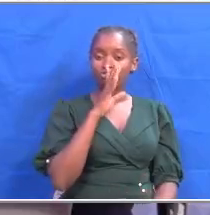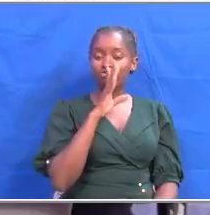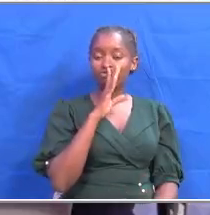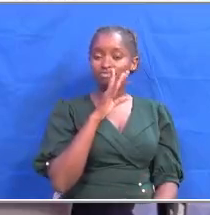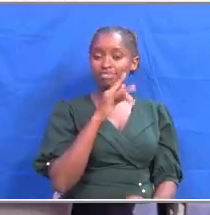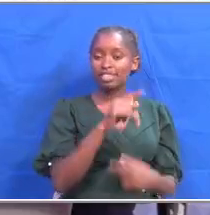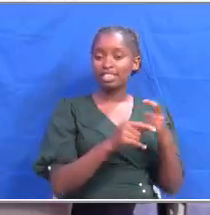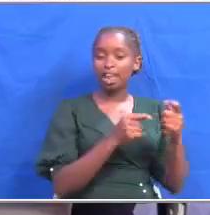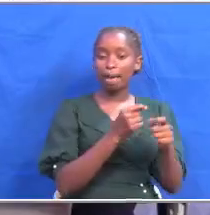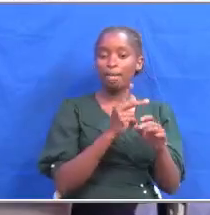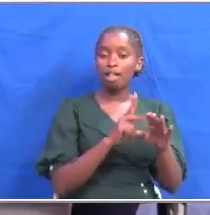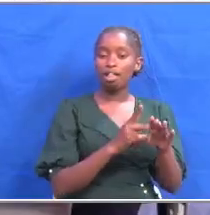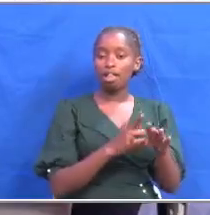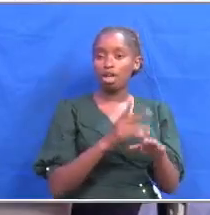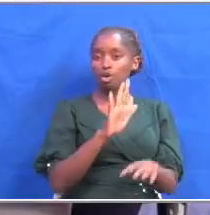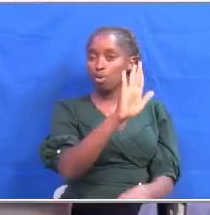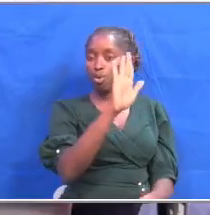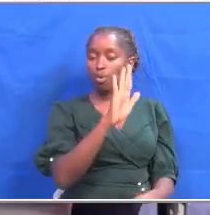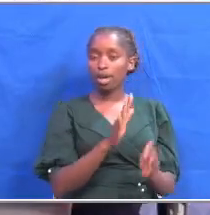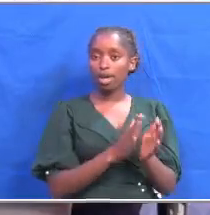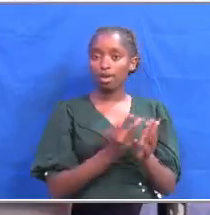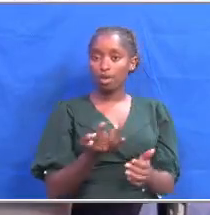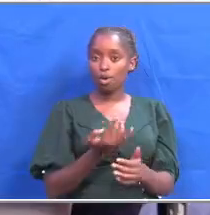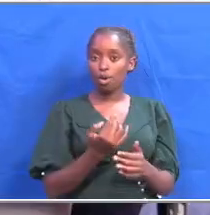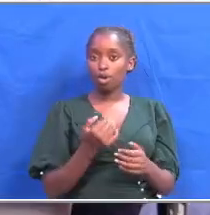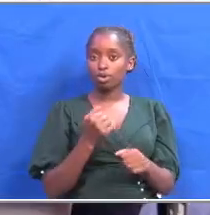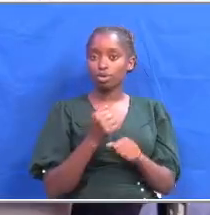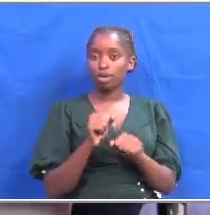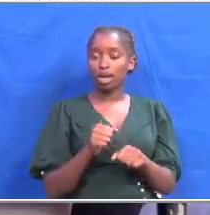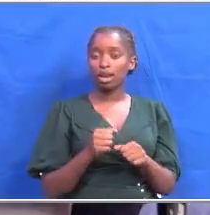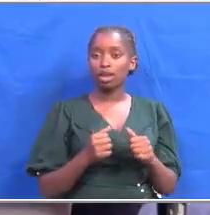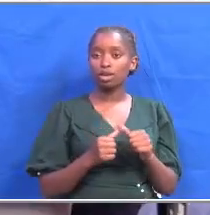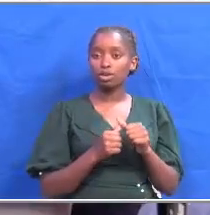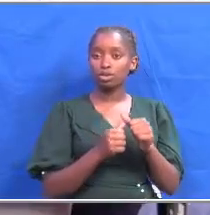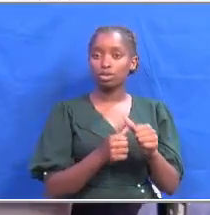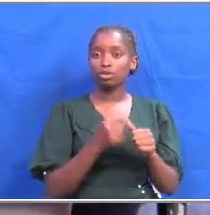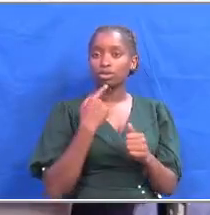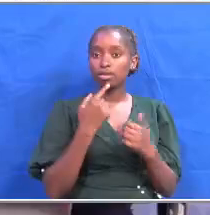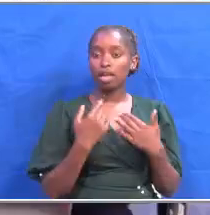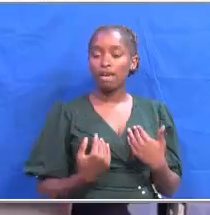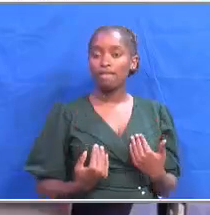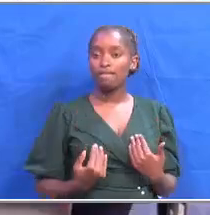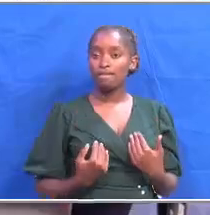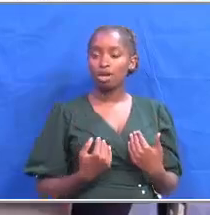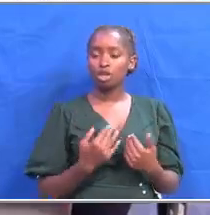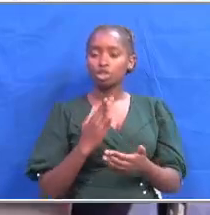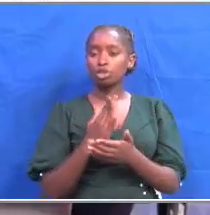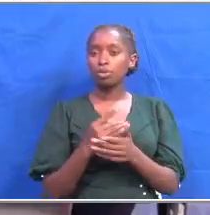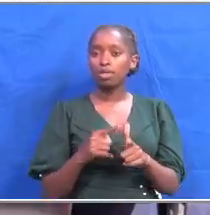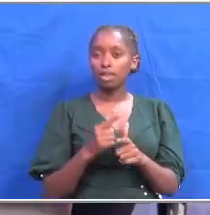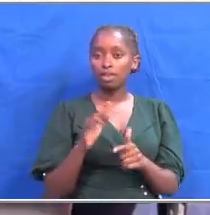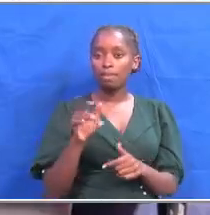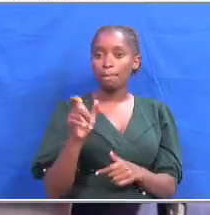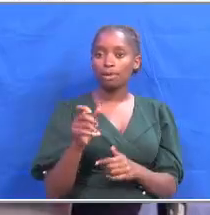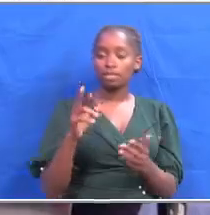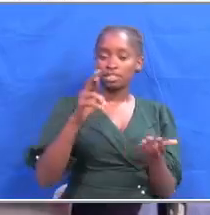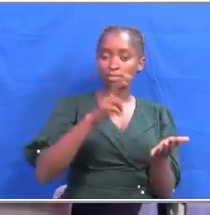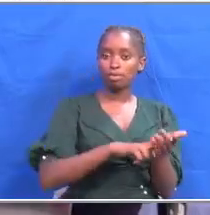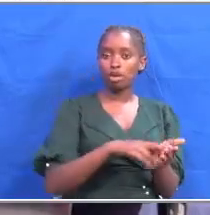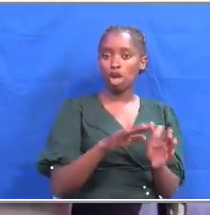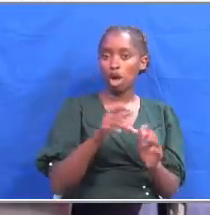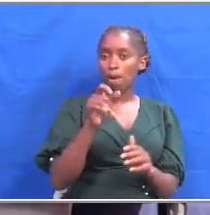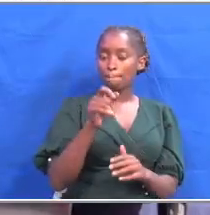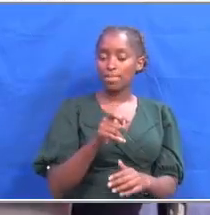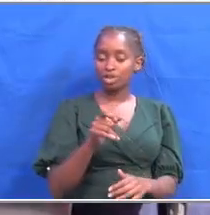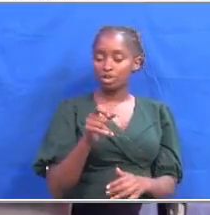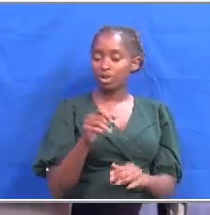only misfortunate I did was to proceed bigger and to say again, Wacha, and everyone has an opinion. How come nobody picked the last